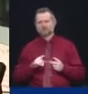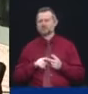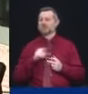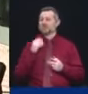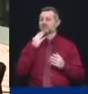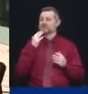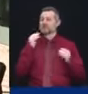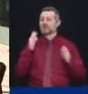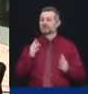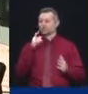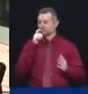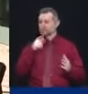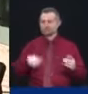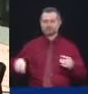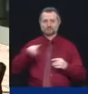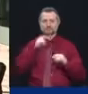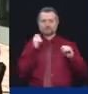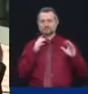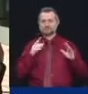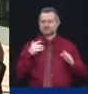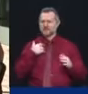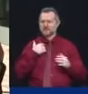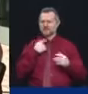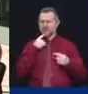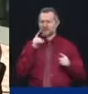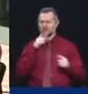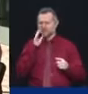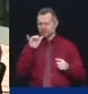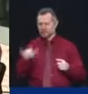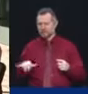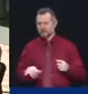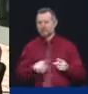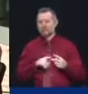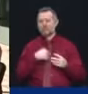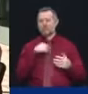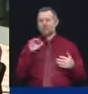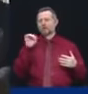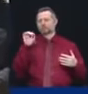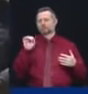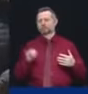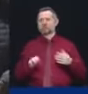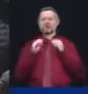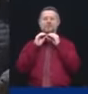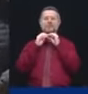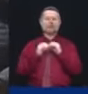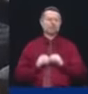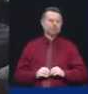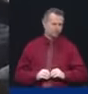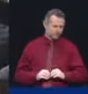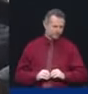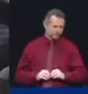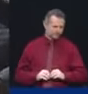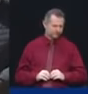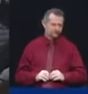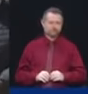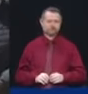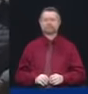the state fair. I'm going to have an announcement on that in a moment. Let me just give you a quick update on the COVID numbers, because this is